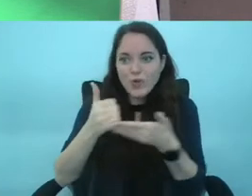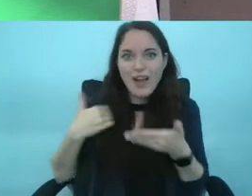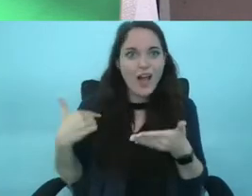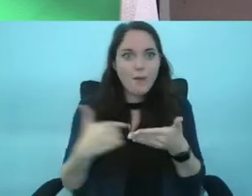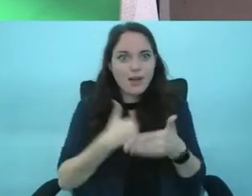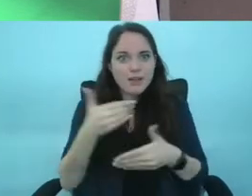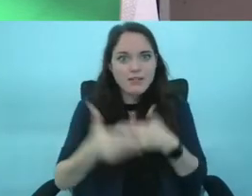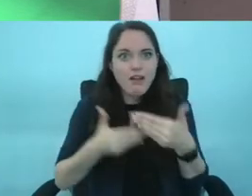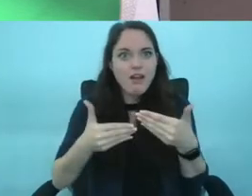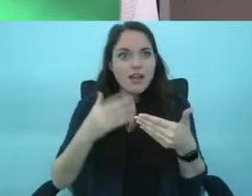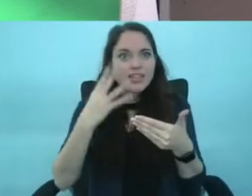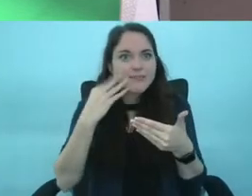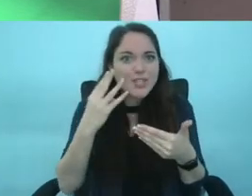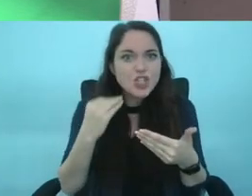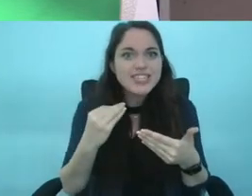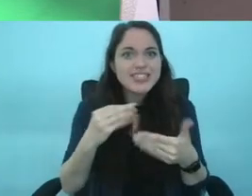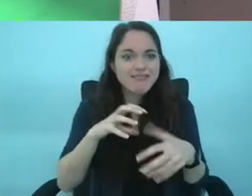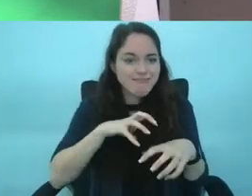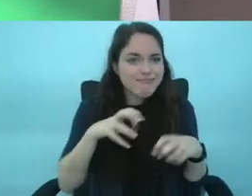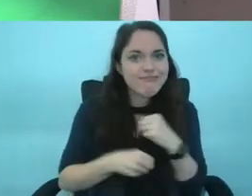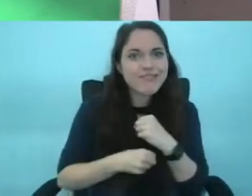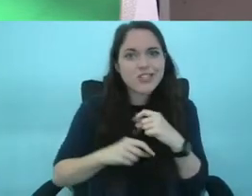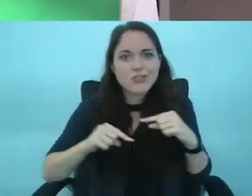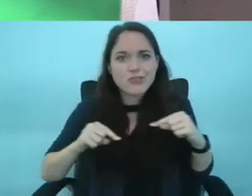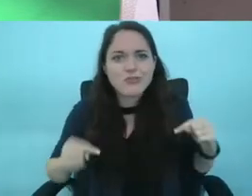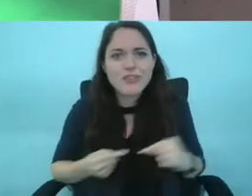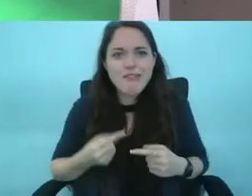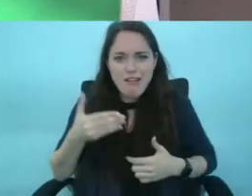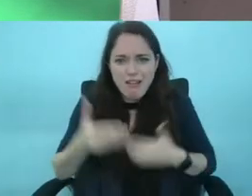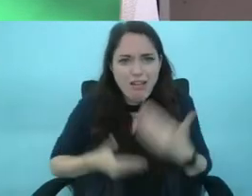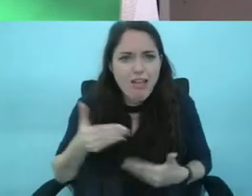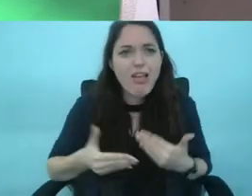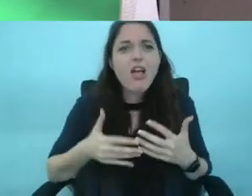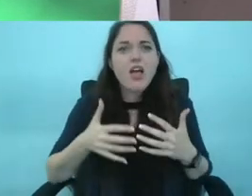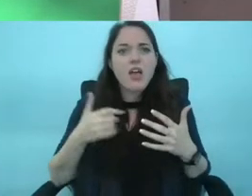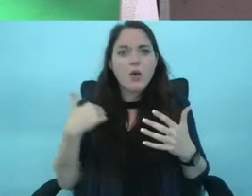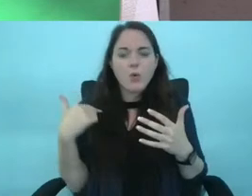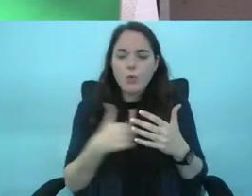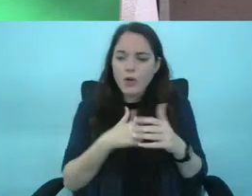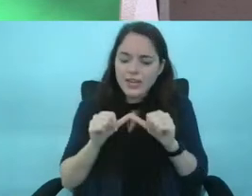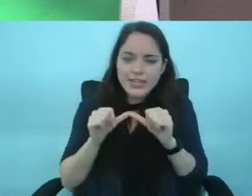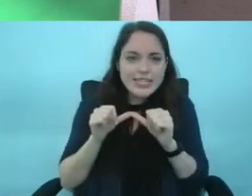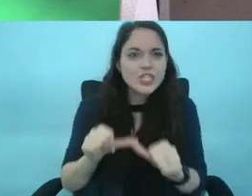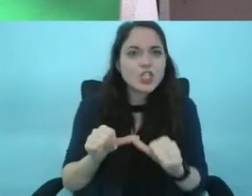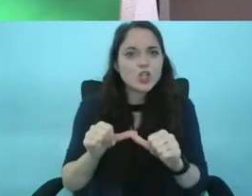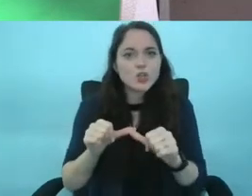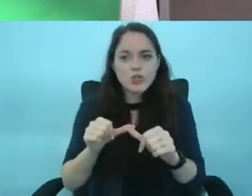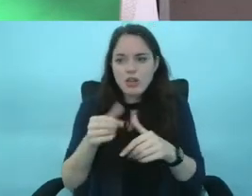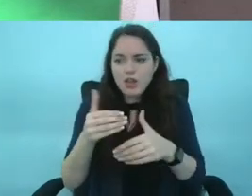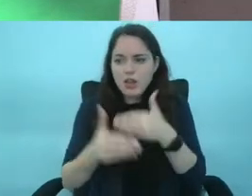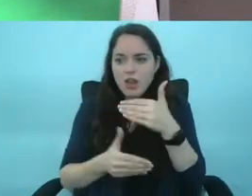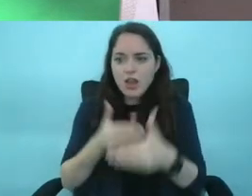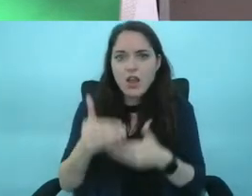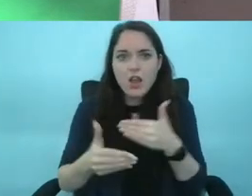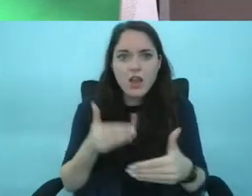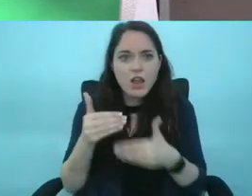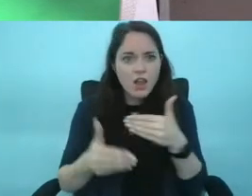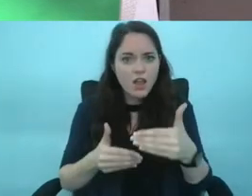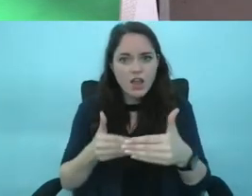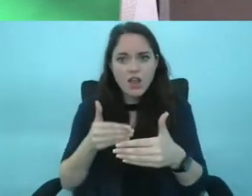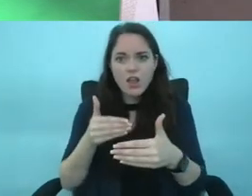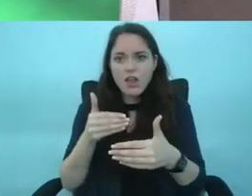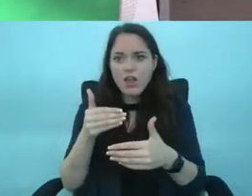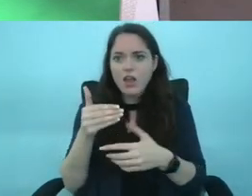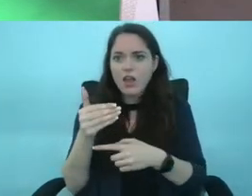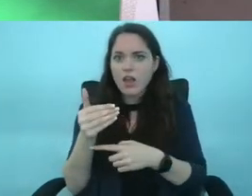and brokenness, we can continuously Or can we continuously